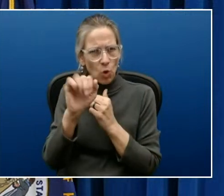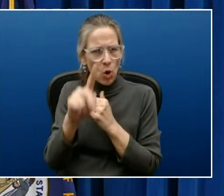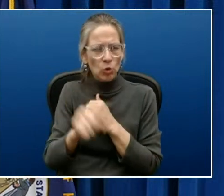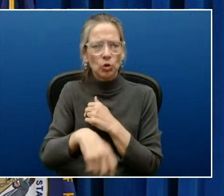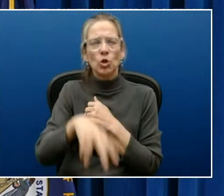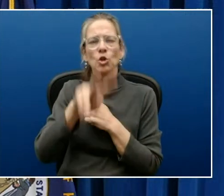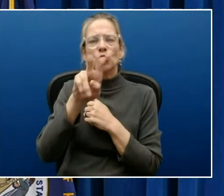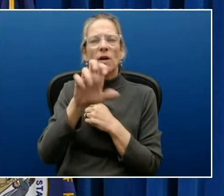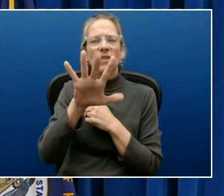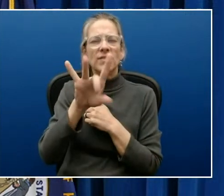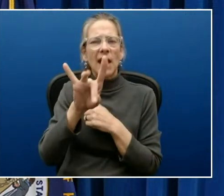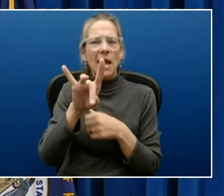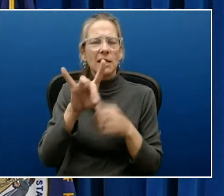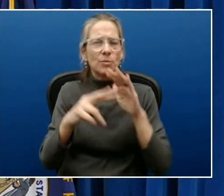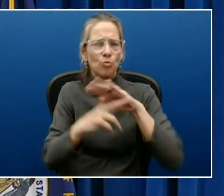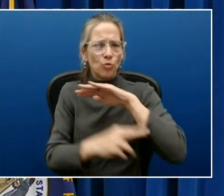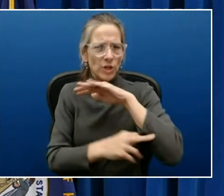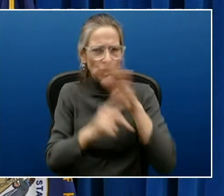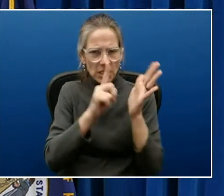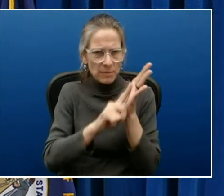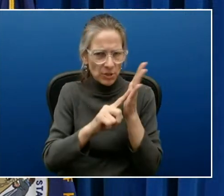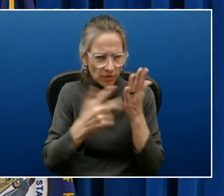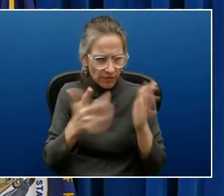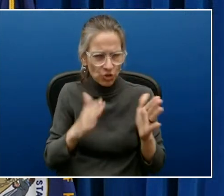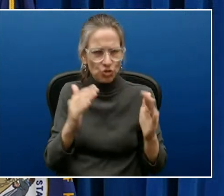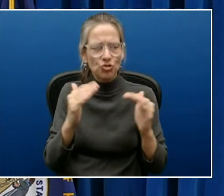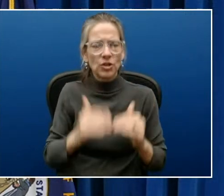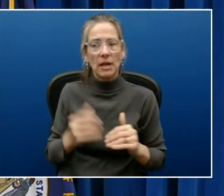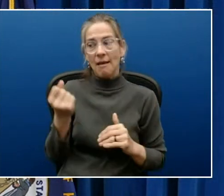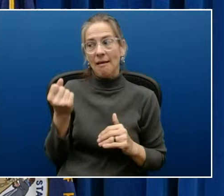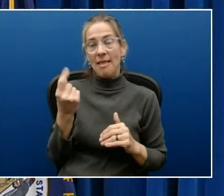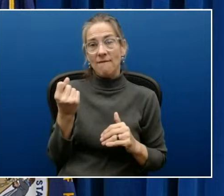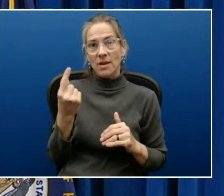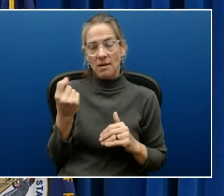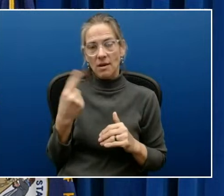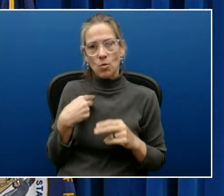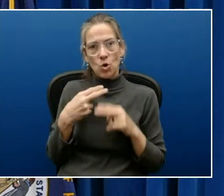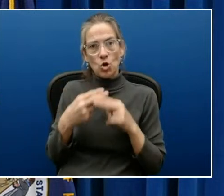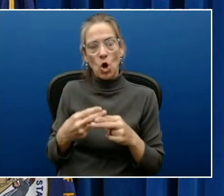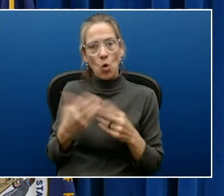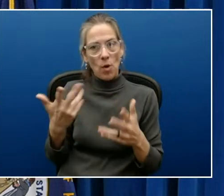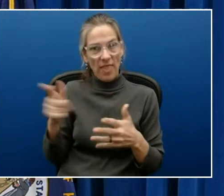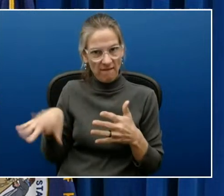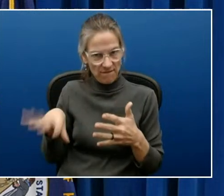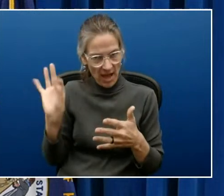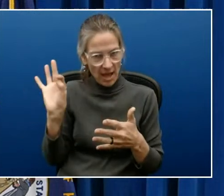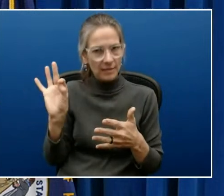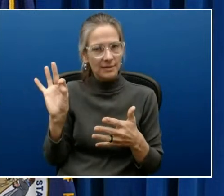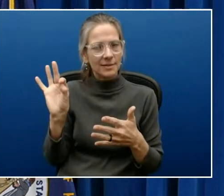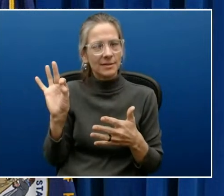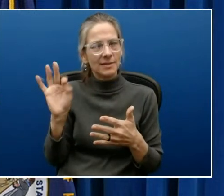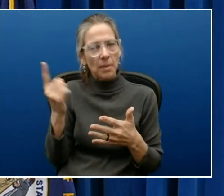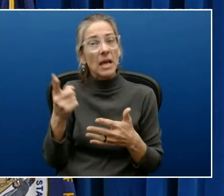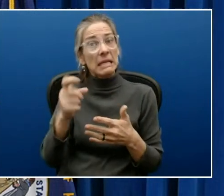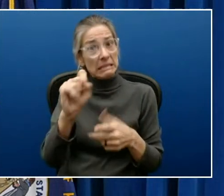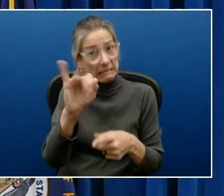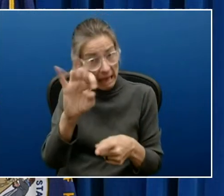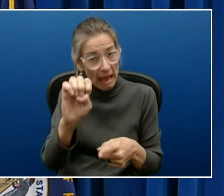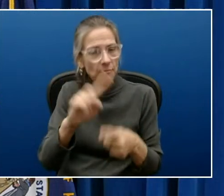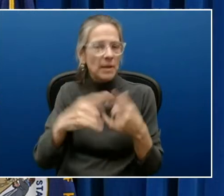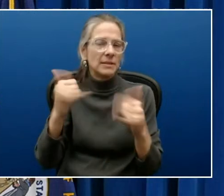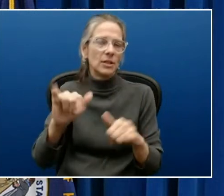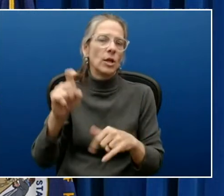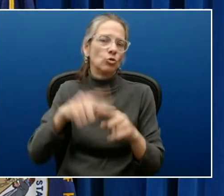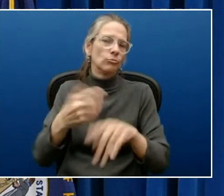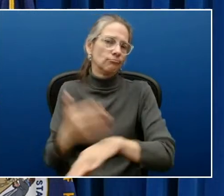inspections. 11 are what we call with findings. They're safe, but there's still some work that we need to do. 3